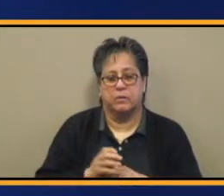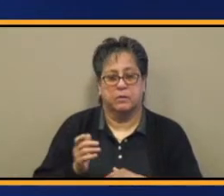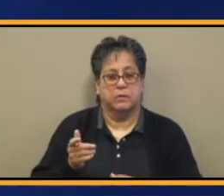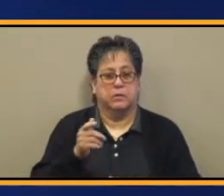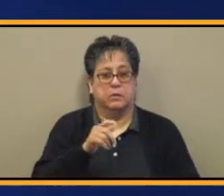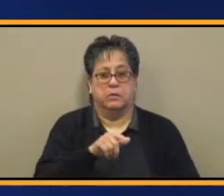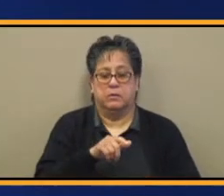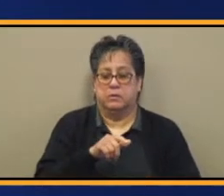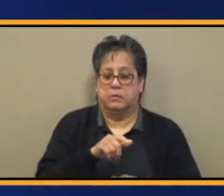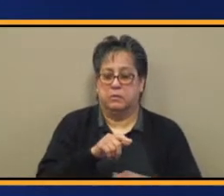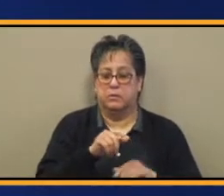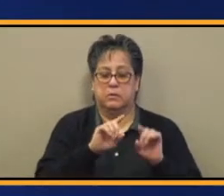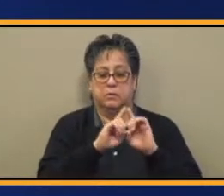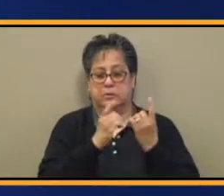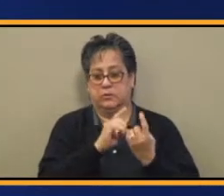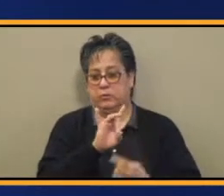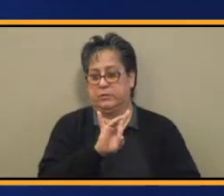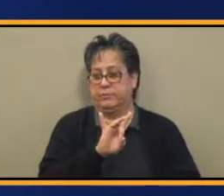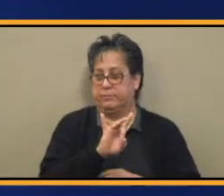that, Representative Canales.